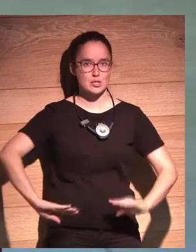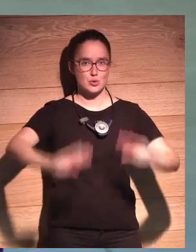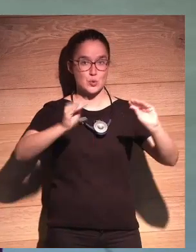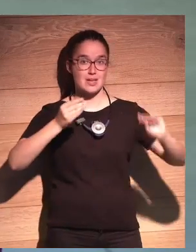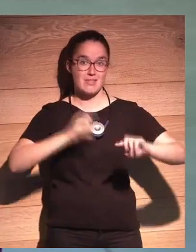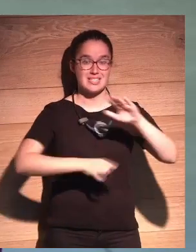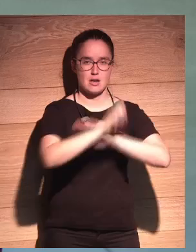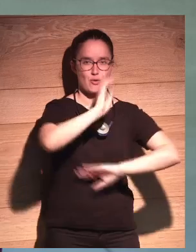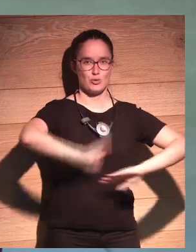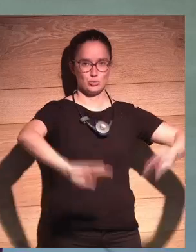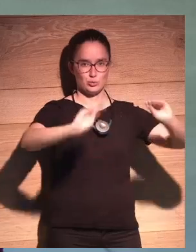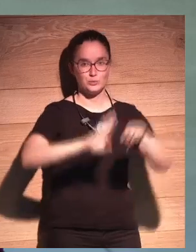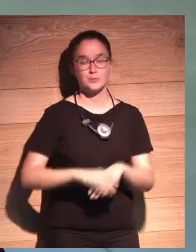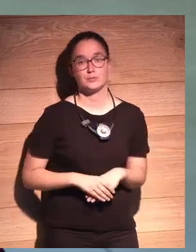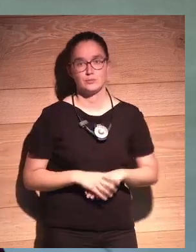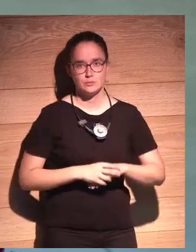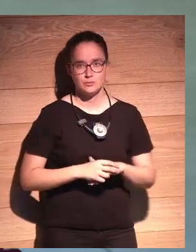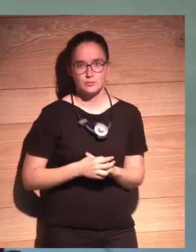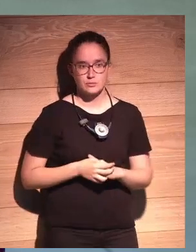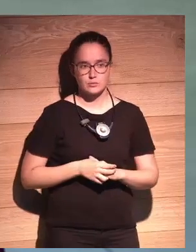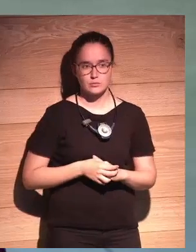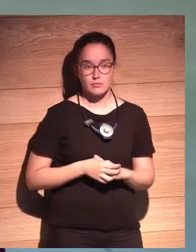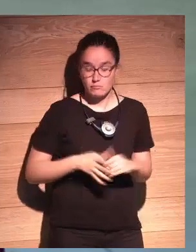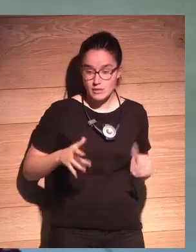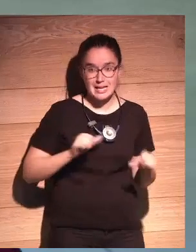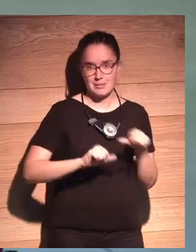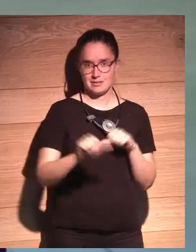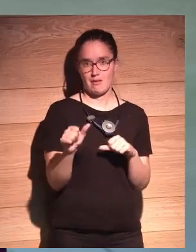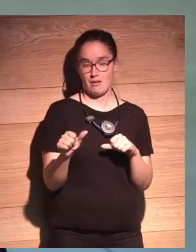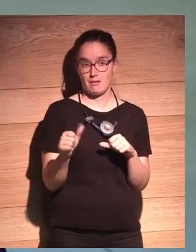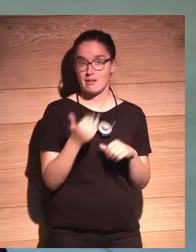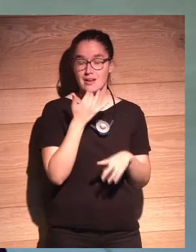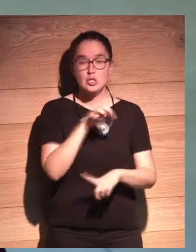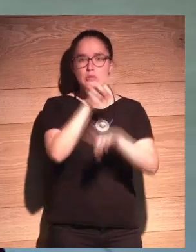that is given to their experience and development.